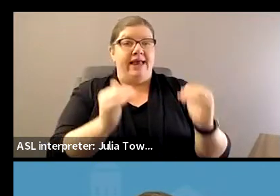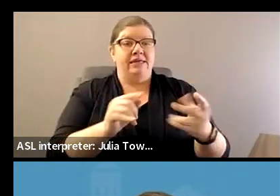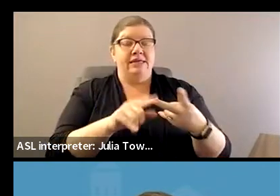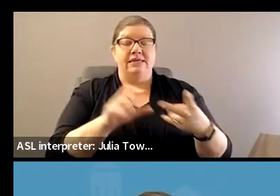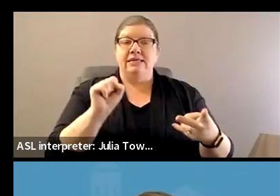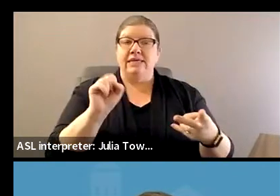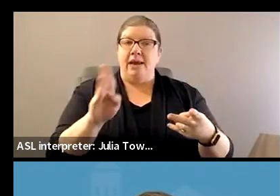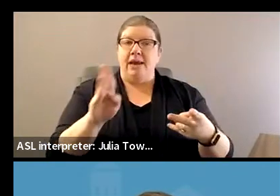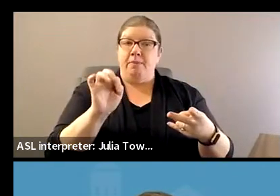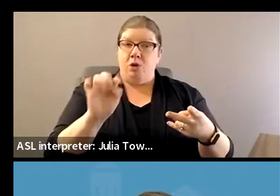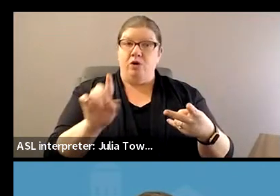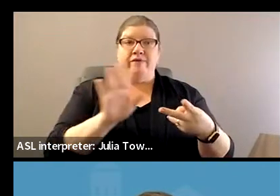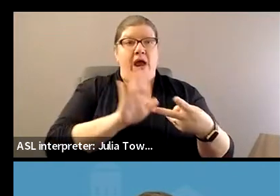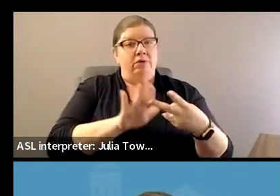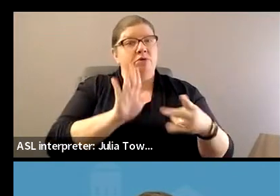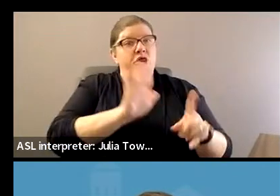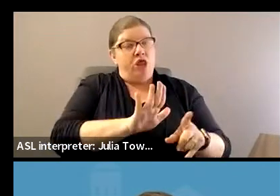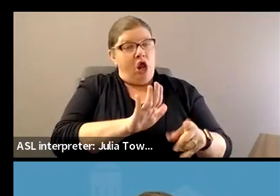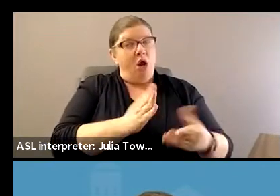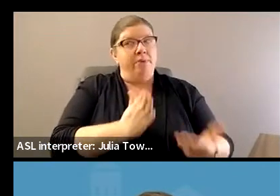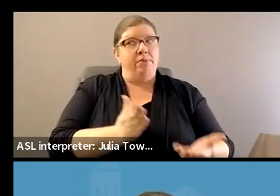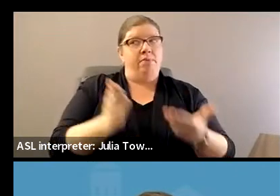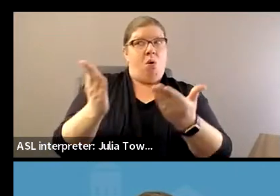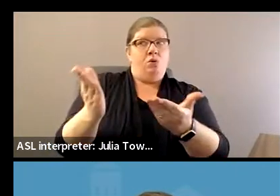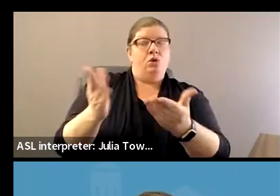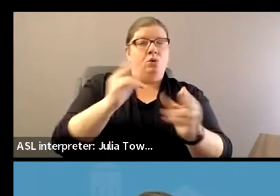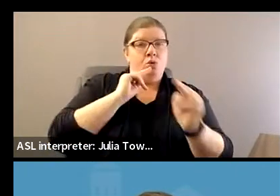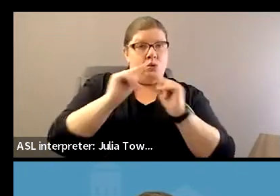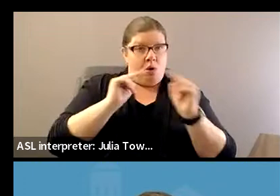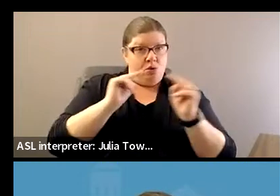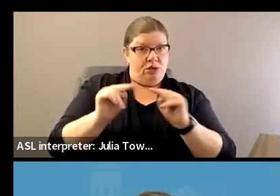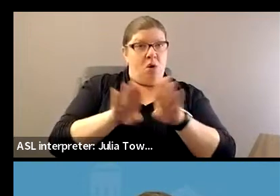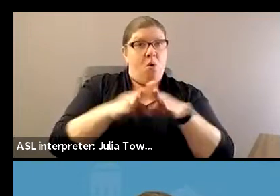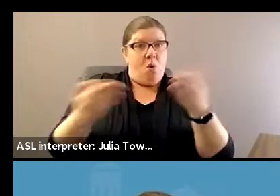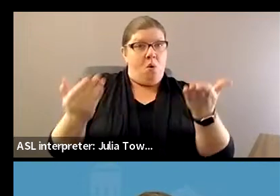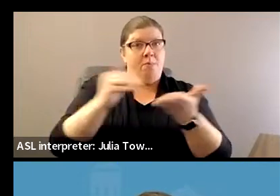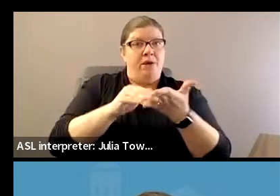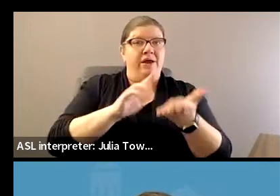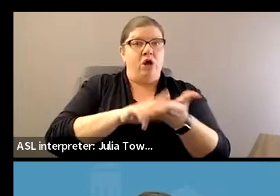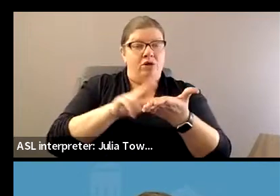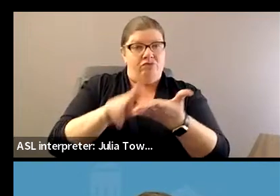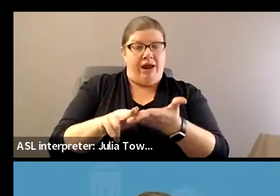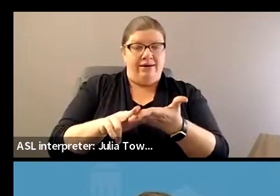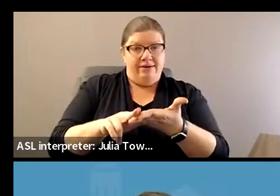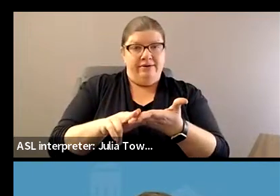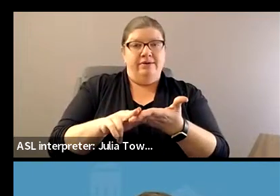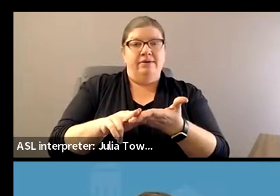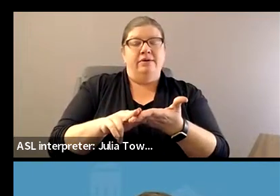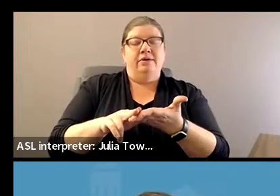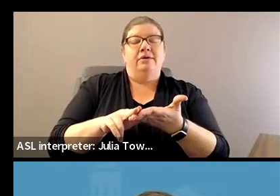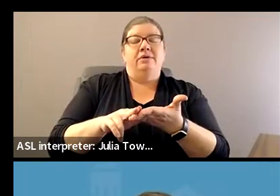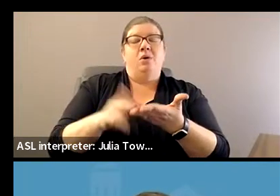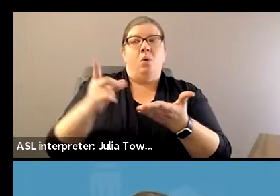Barbara Unified's initial proposal to negotiate reopener contract with